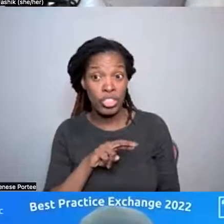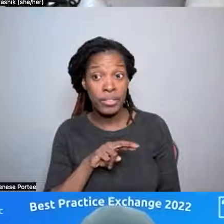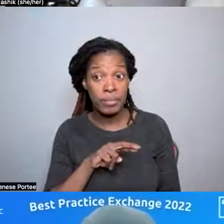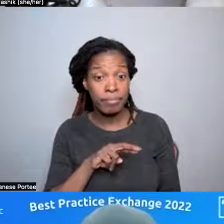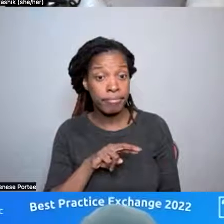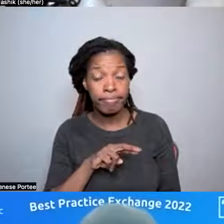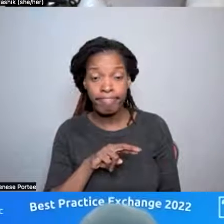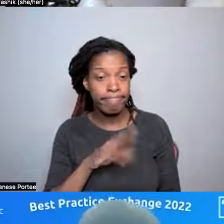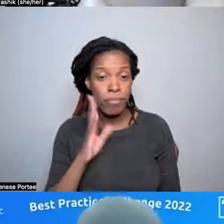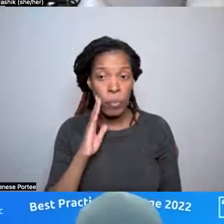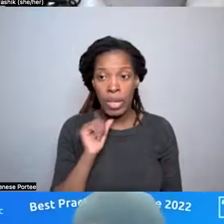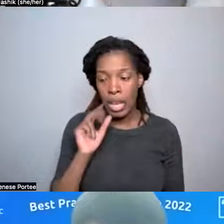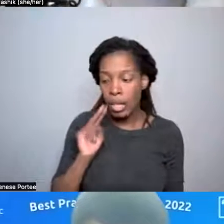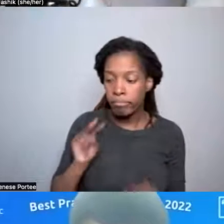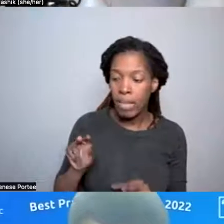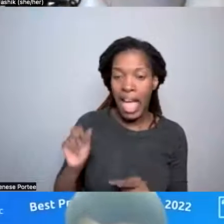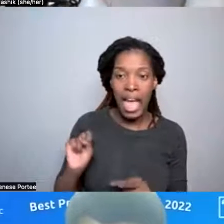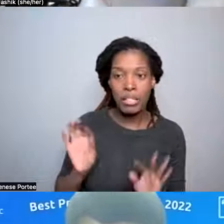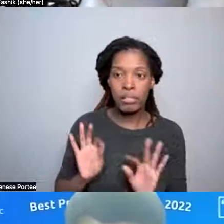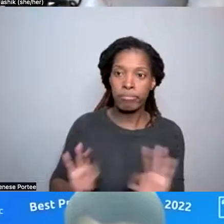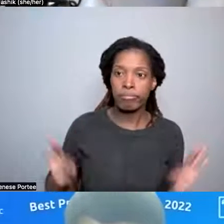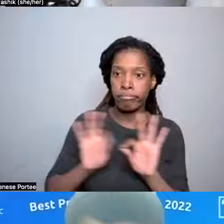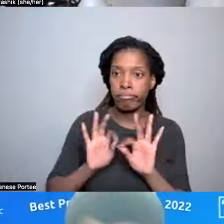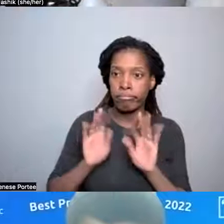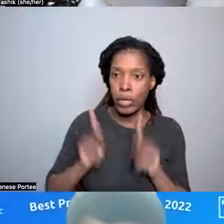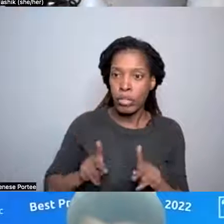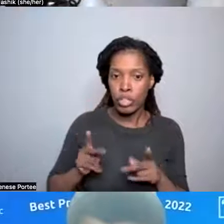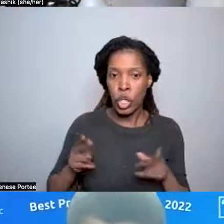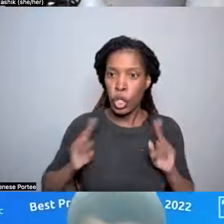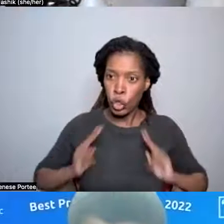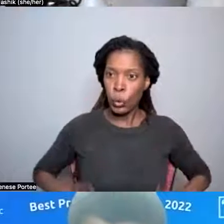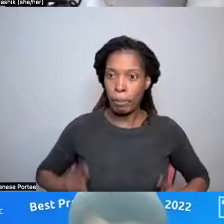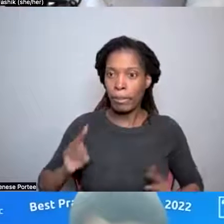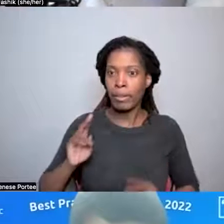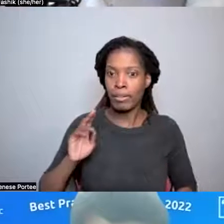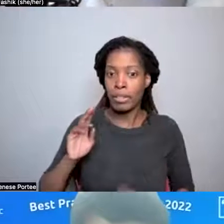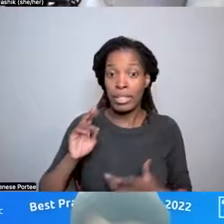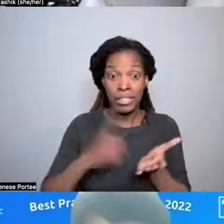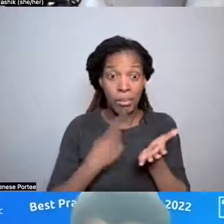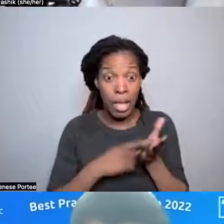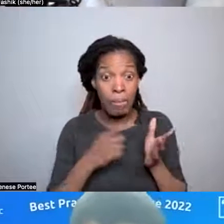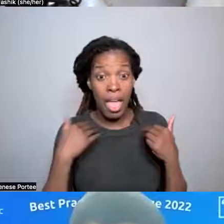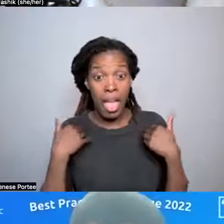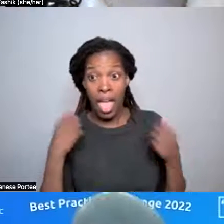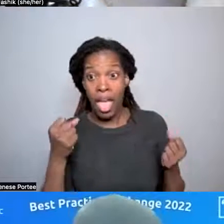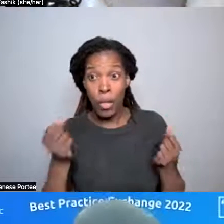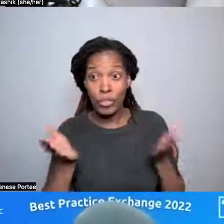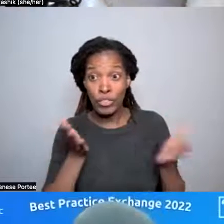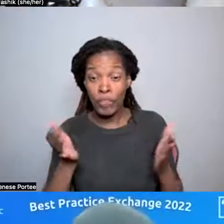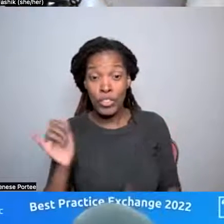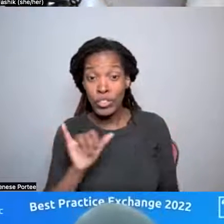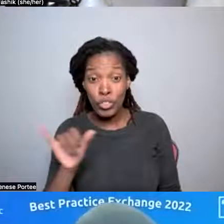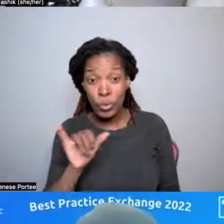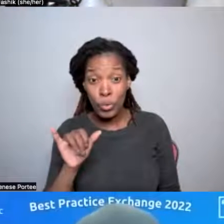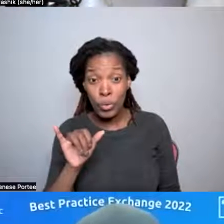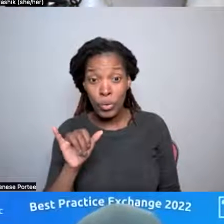not seen as a human being, even in the healthcare services. You see,